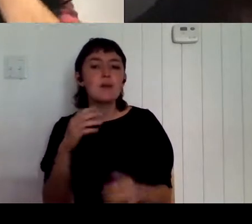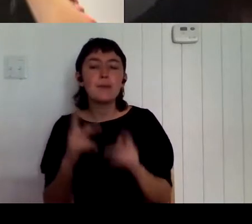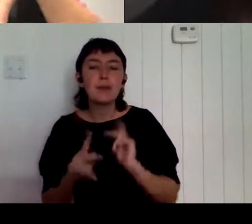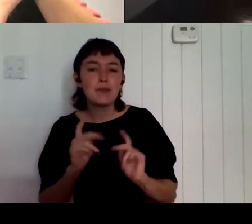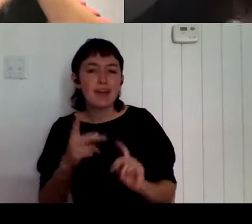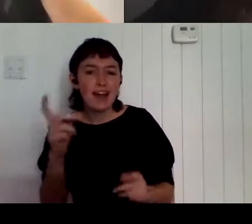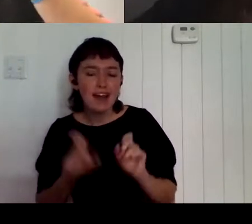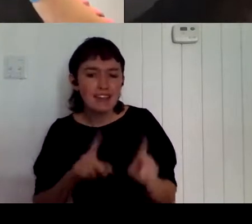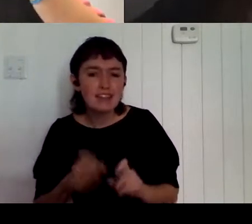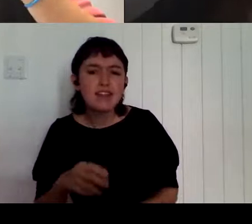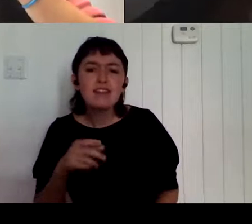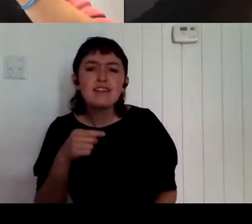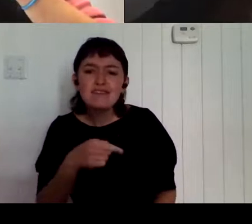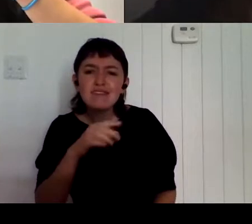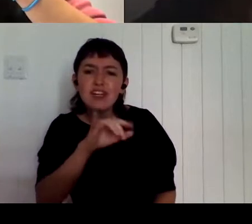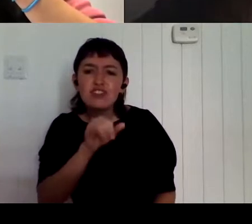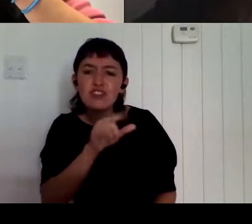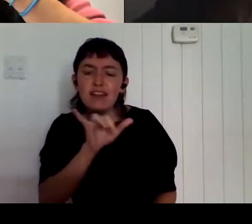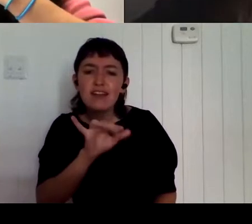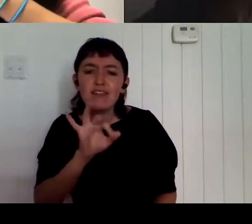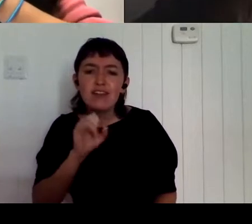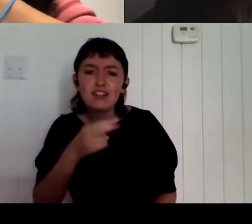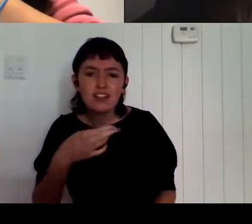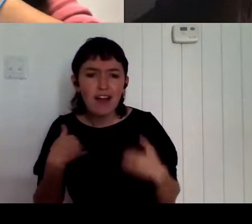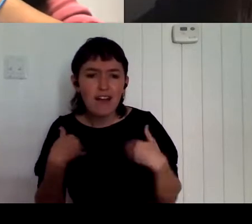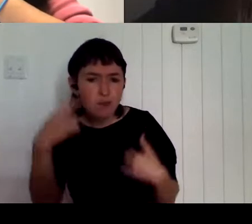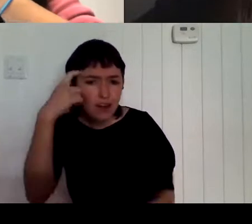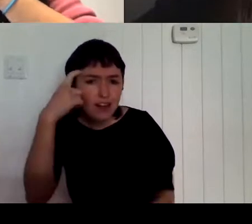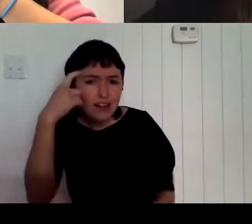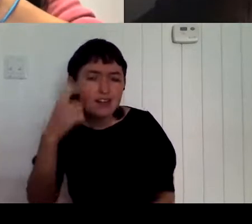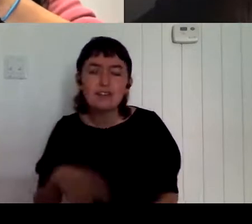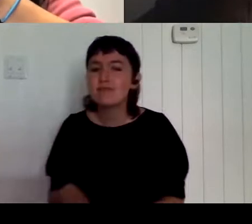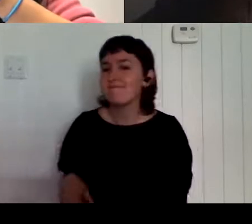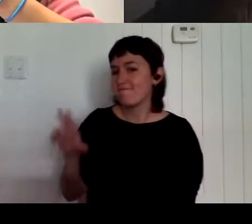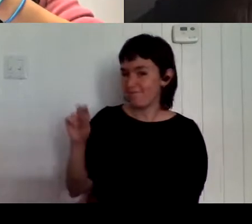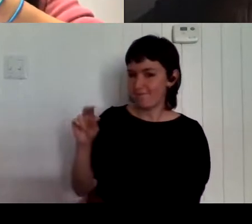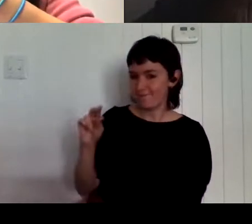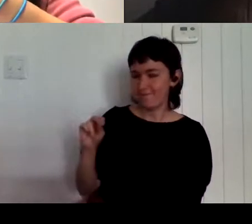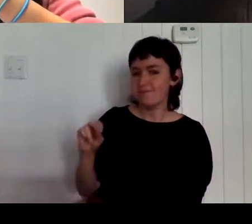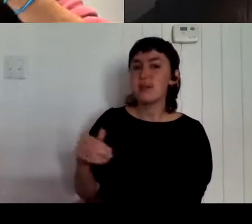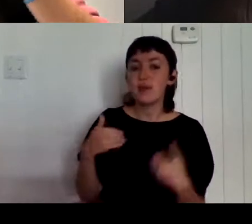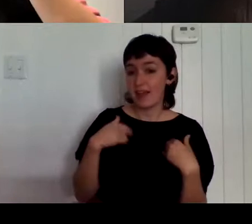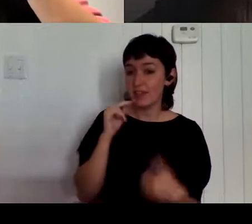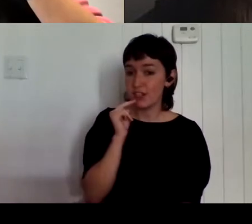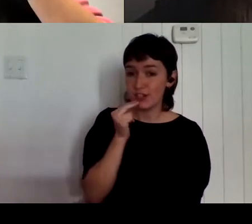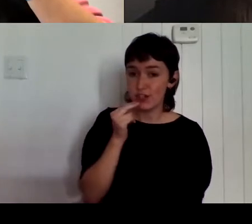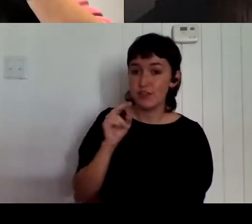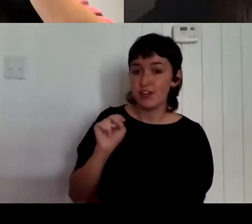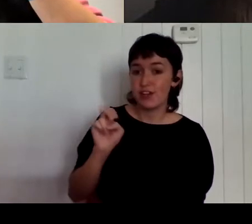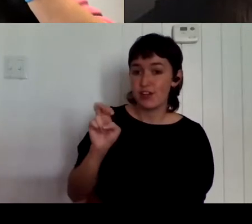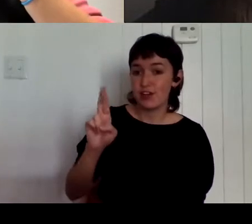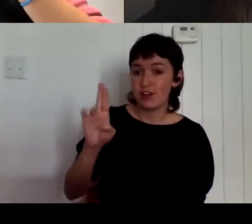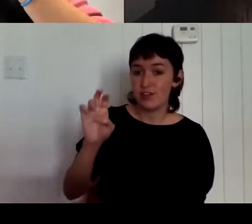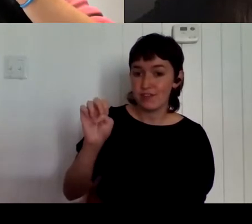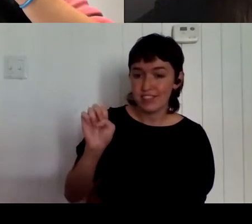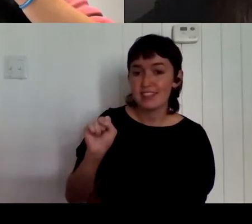no. So they really, no, no. So they don't, they have nerves. They have ways to send signals and it's a